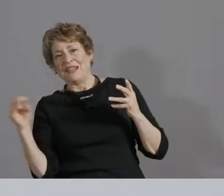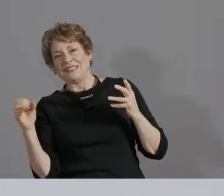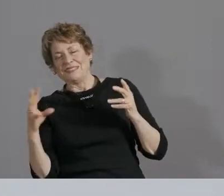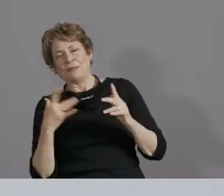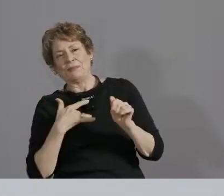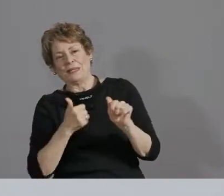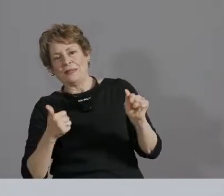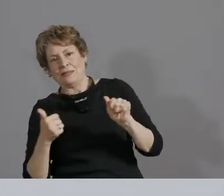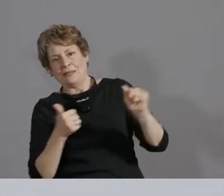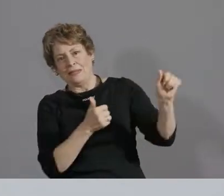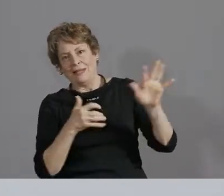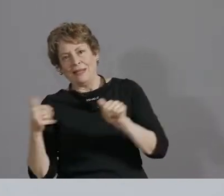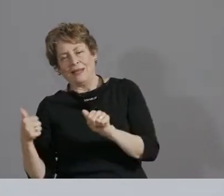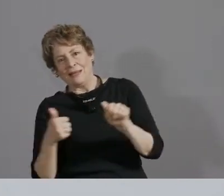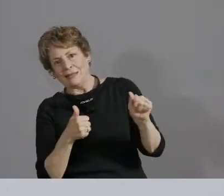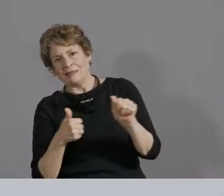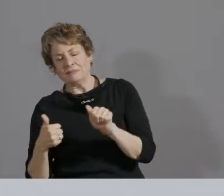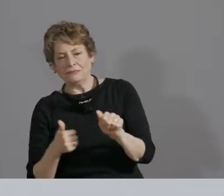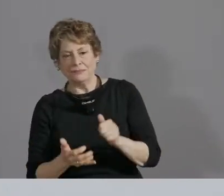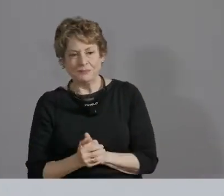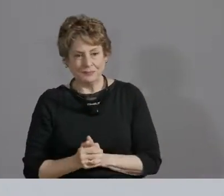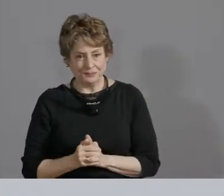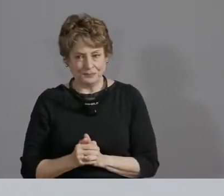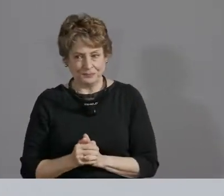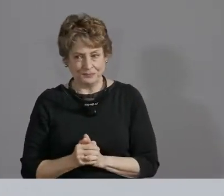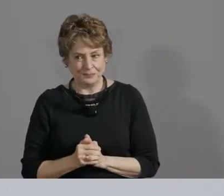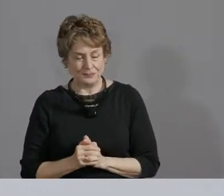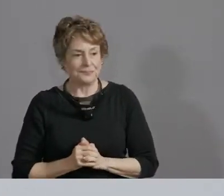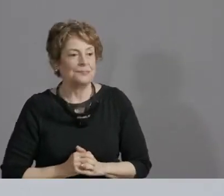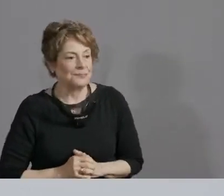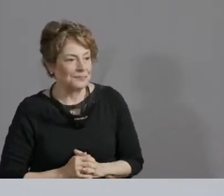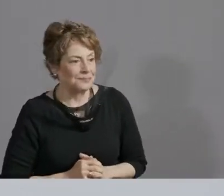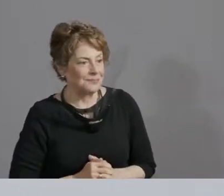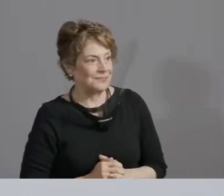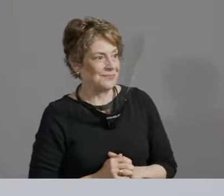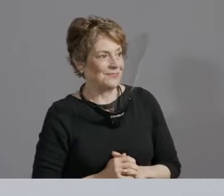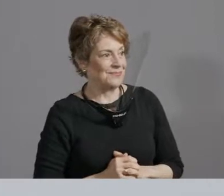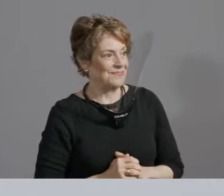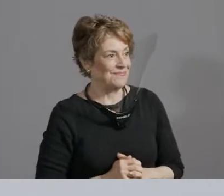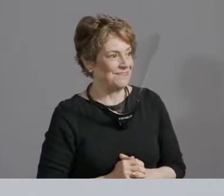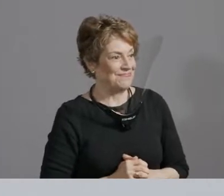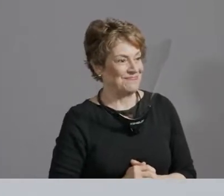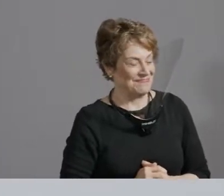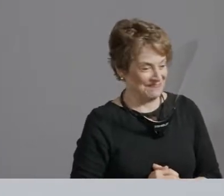yeah. Are you planning on a new, more contagious variant establishing